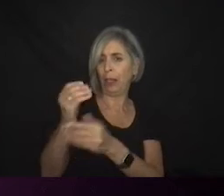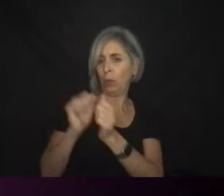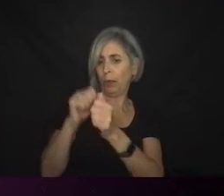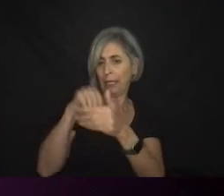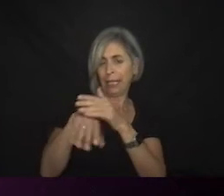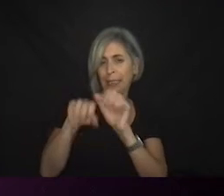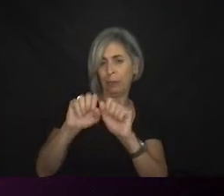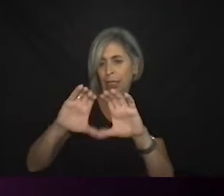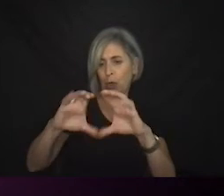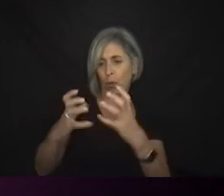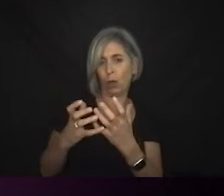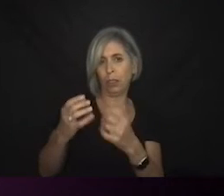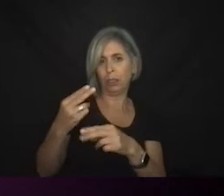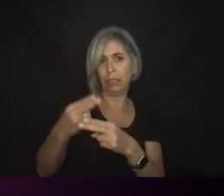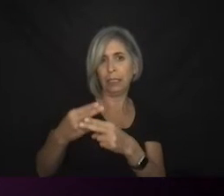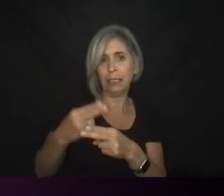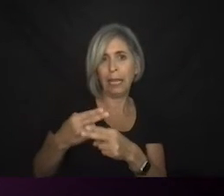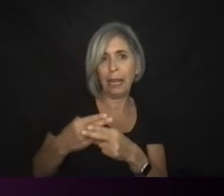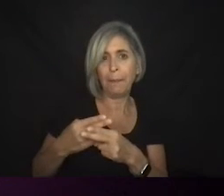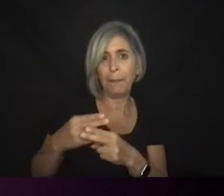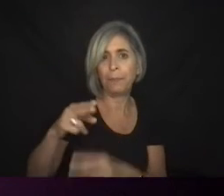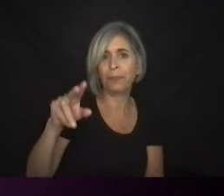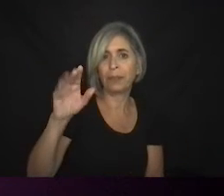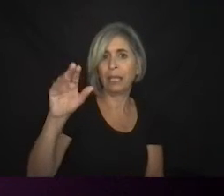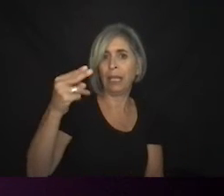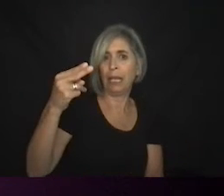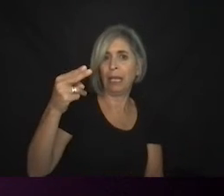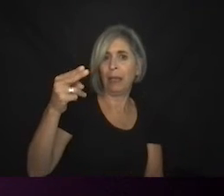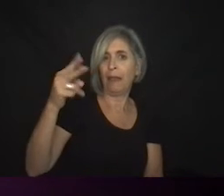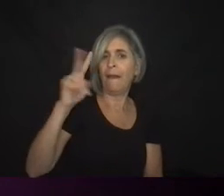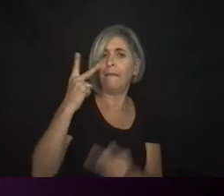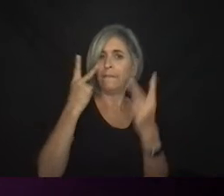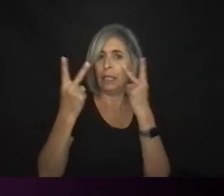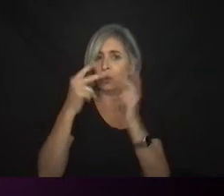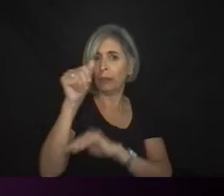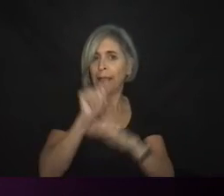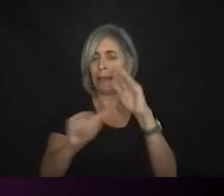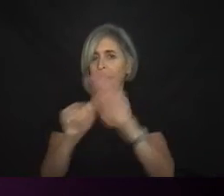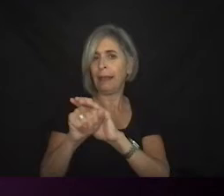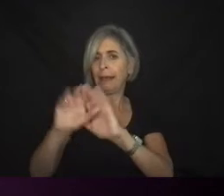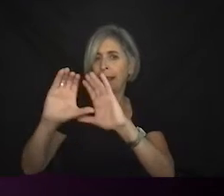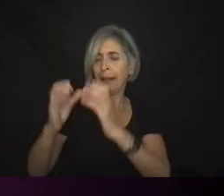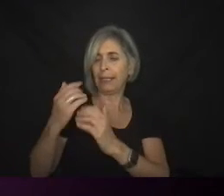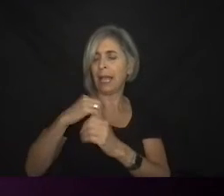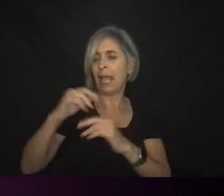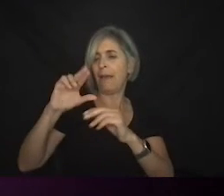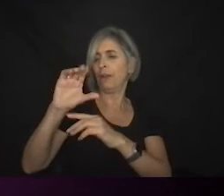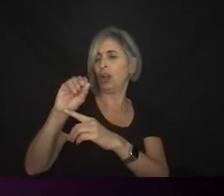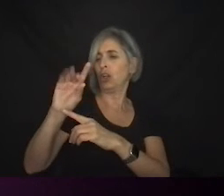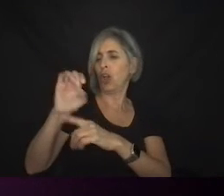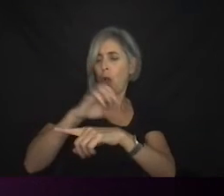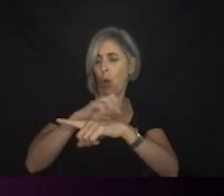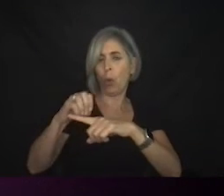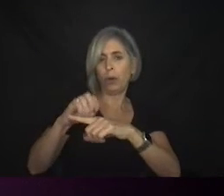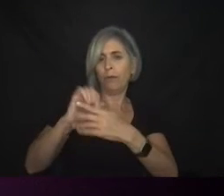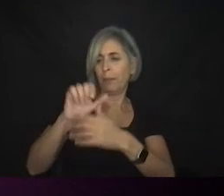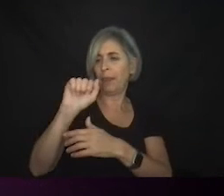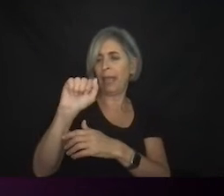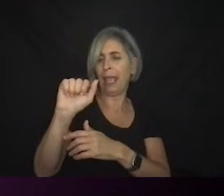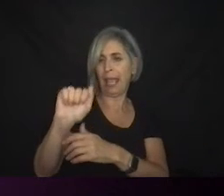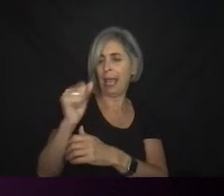accessibility world called this visually hidden class. And I have a code on the next slide from the Ally